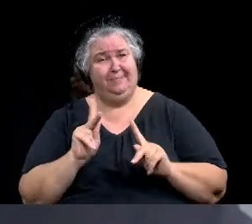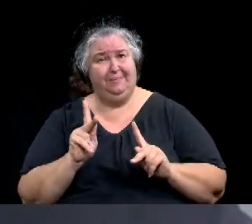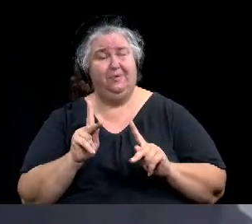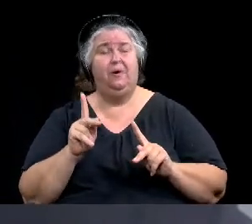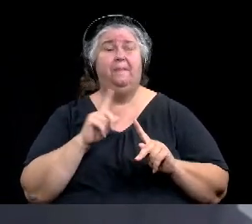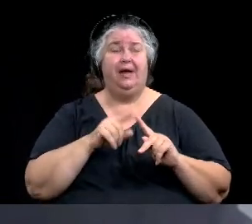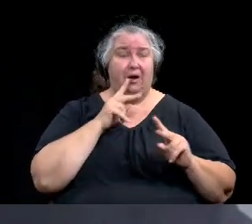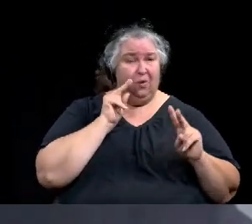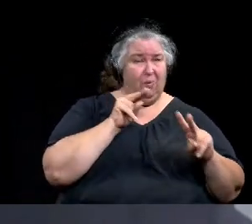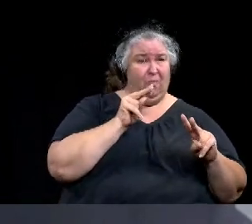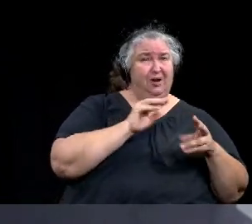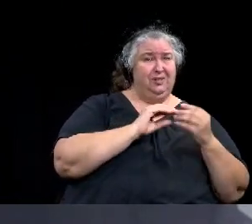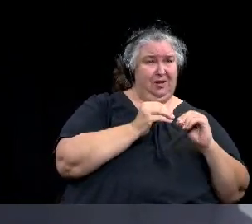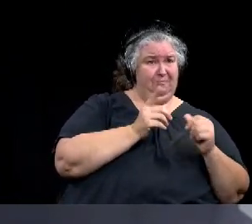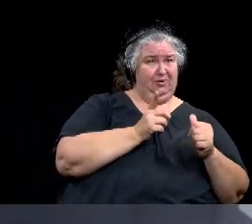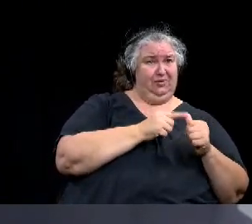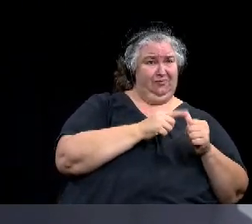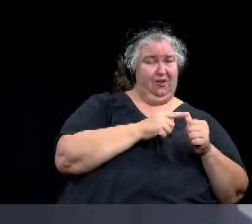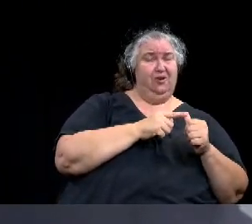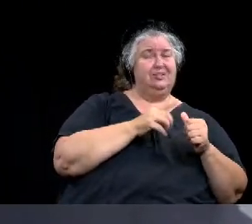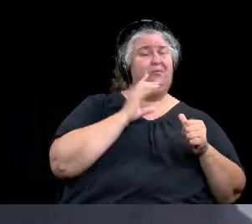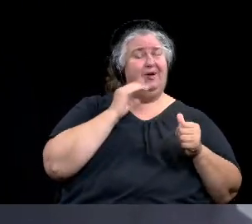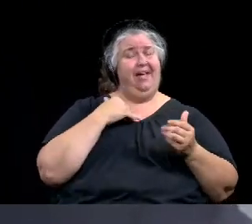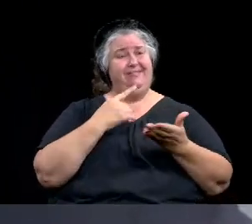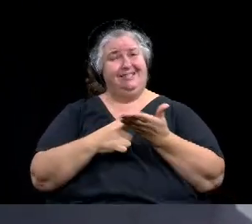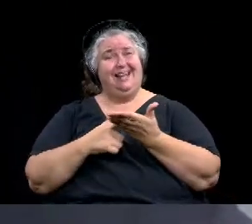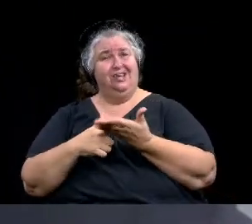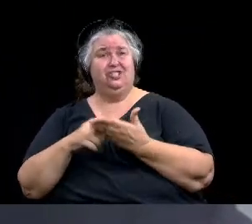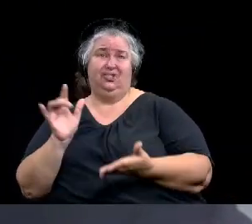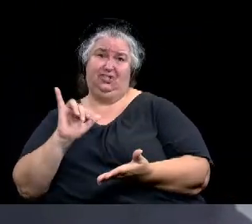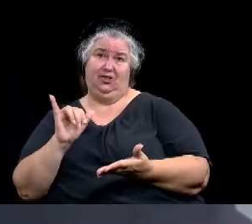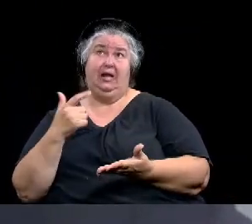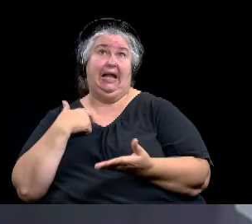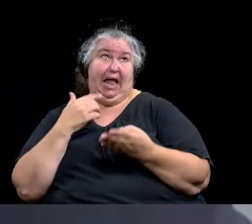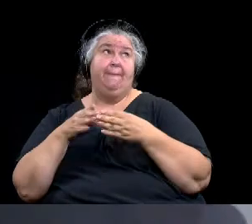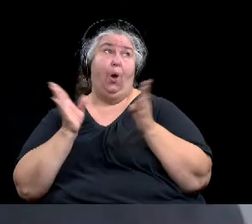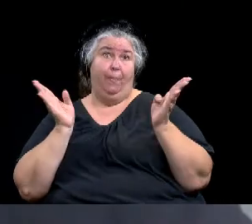it, but we also have discussion points about it as well that I'm open to.